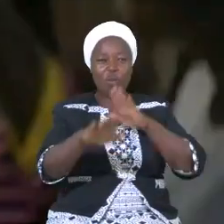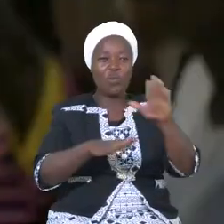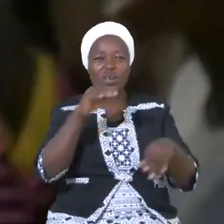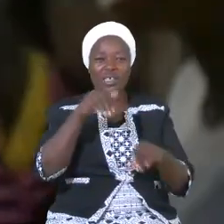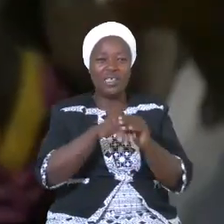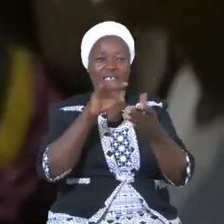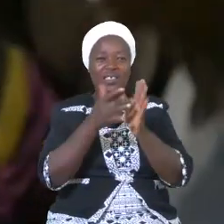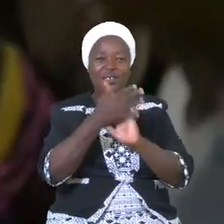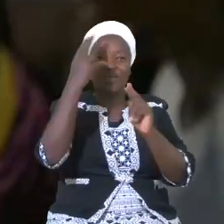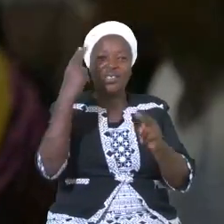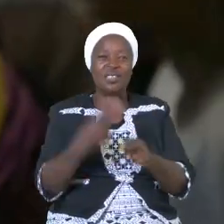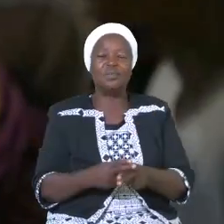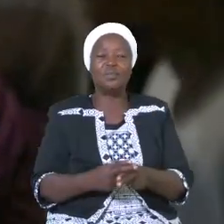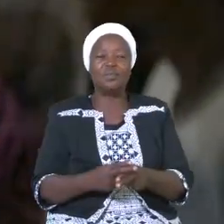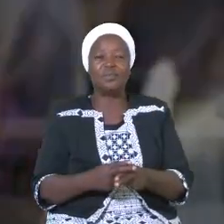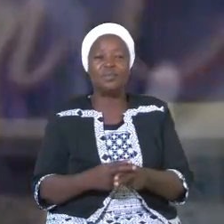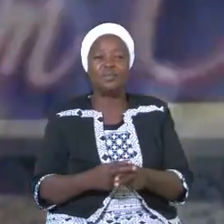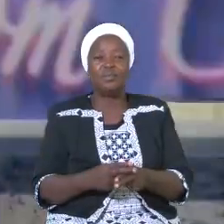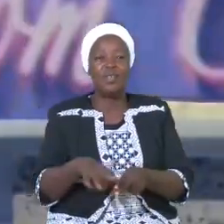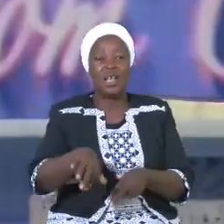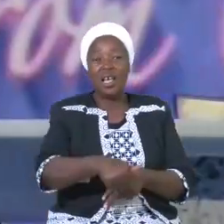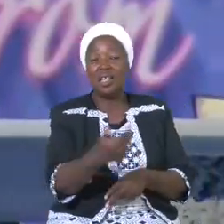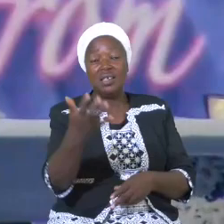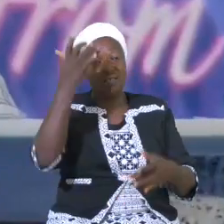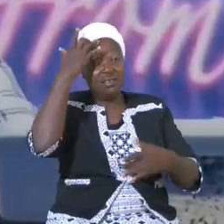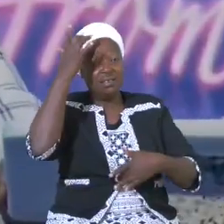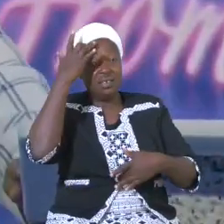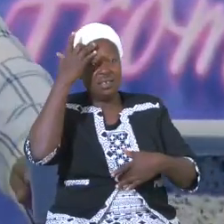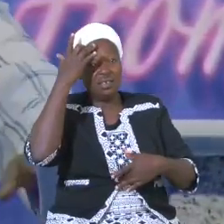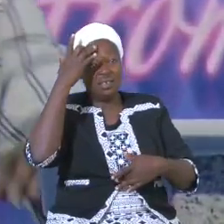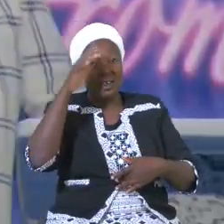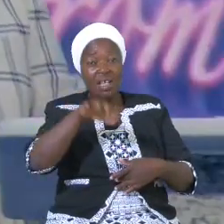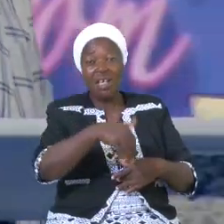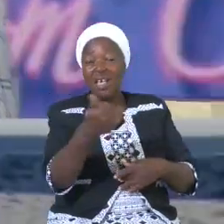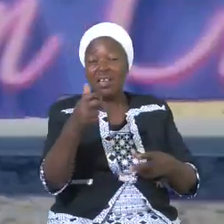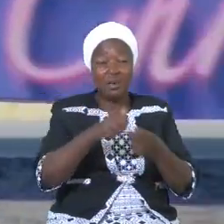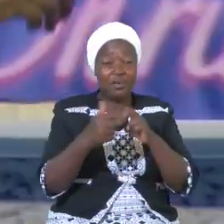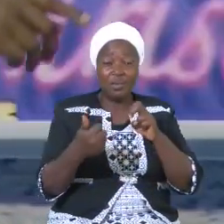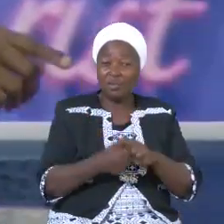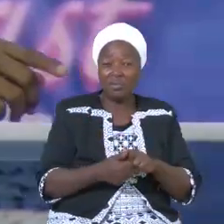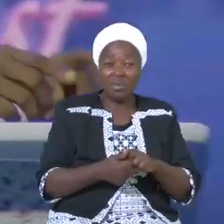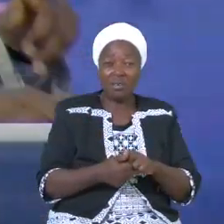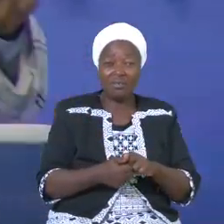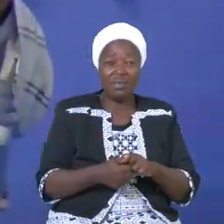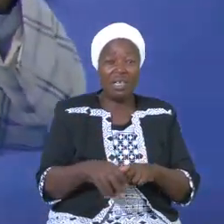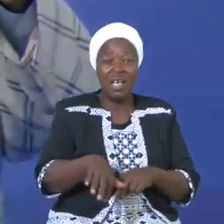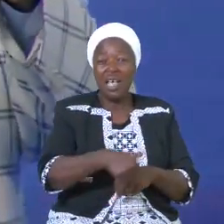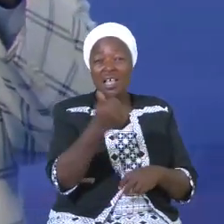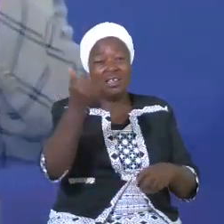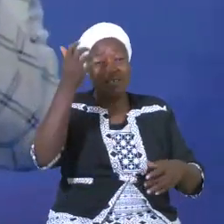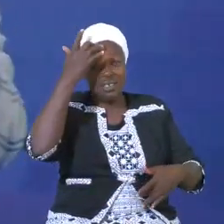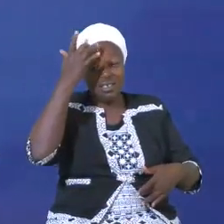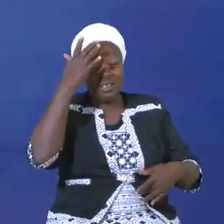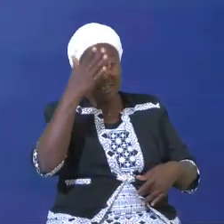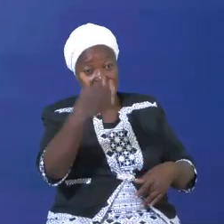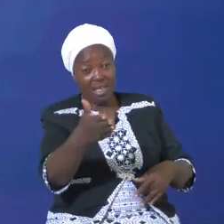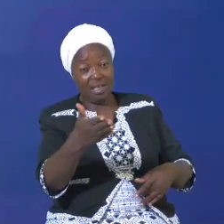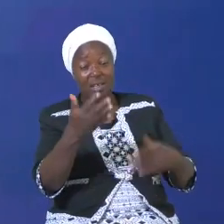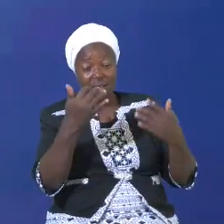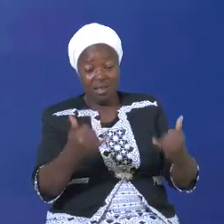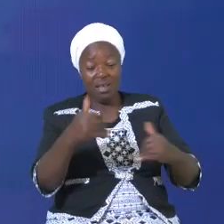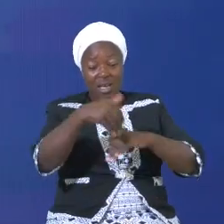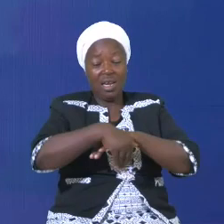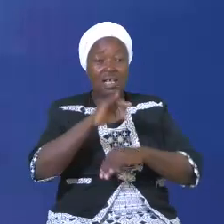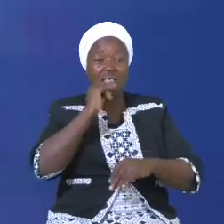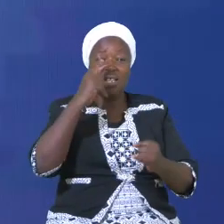name any sickness any infirmity any disease tonight is the last